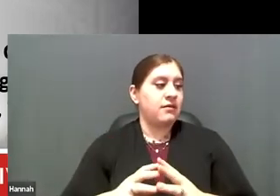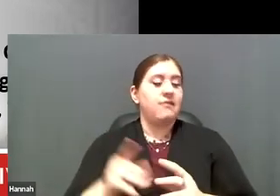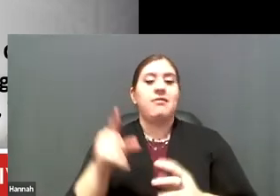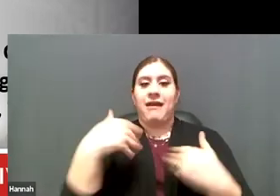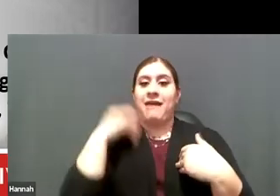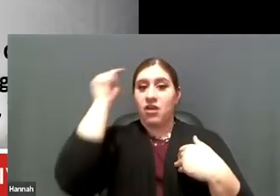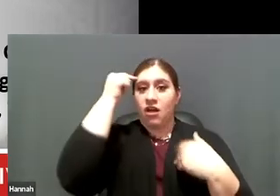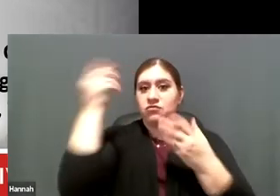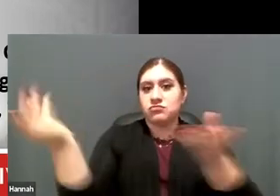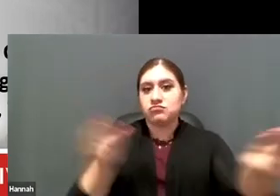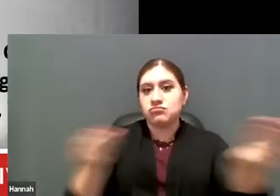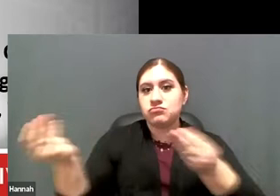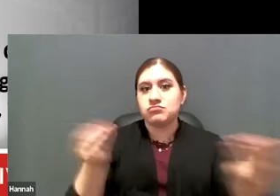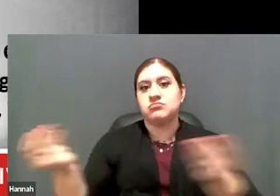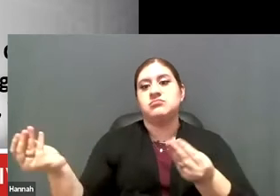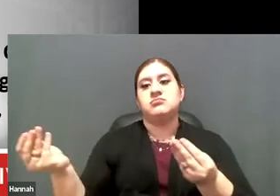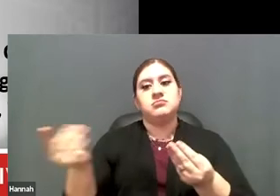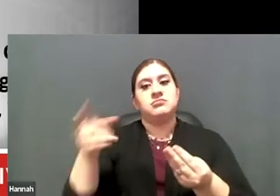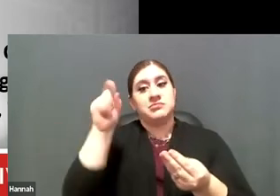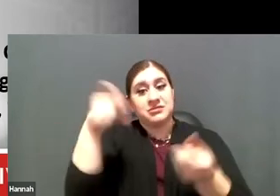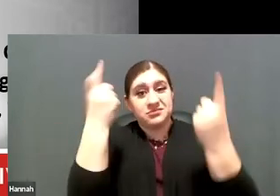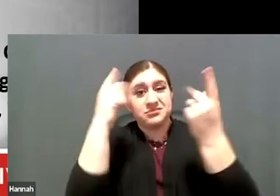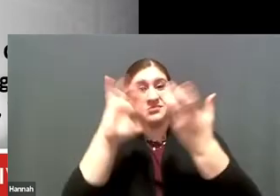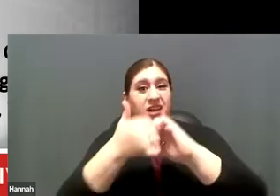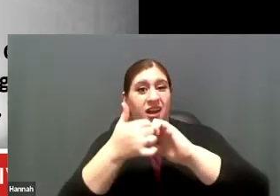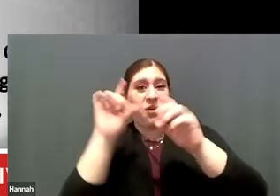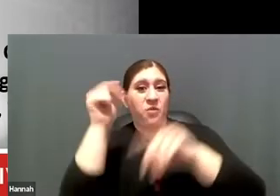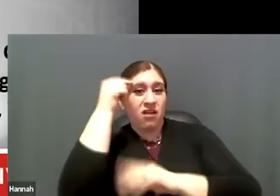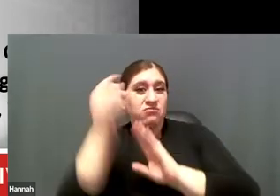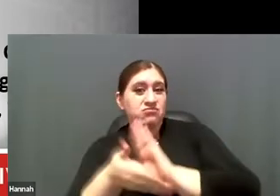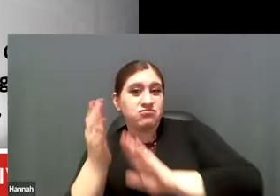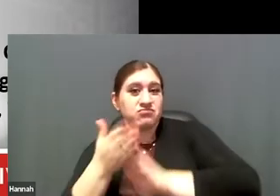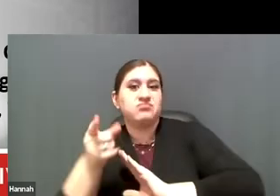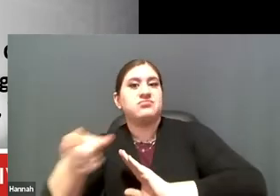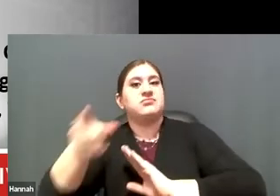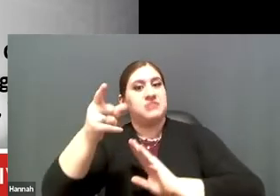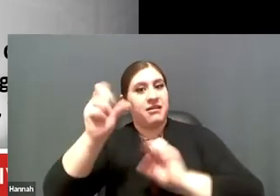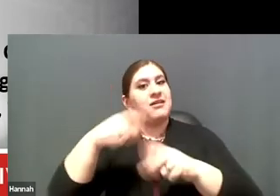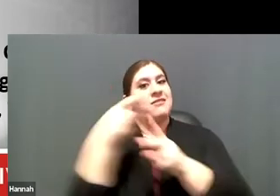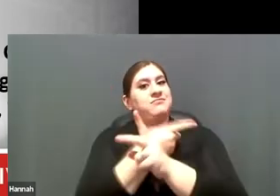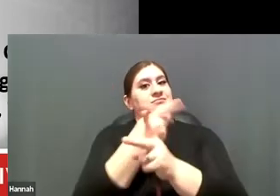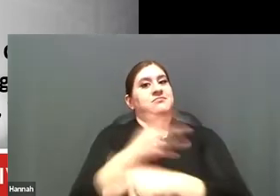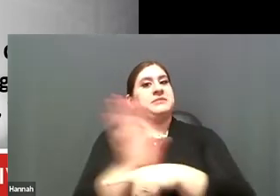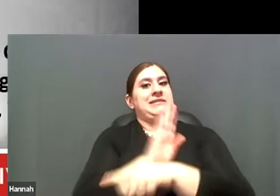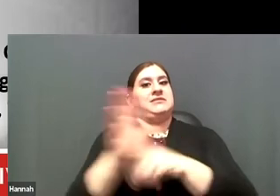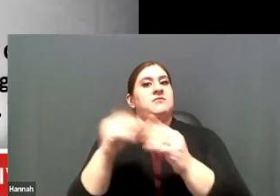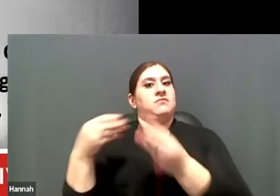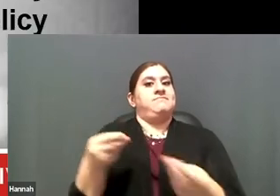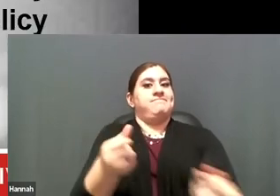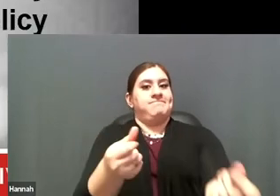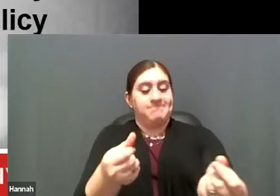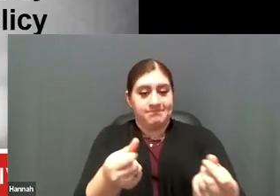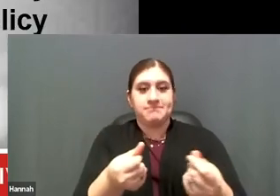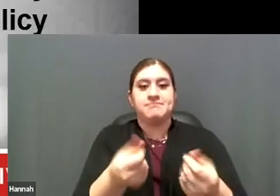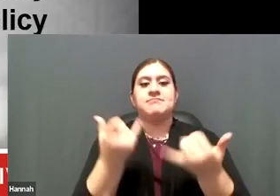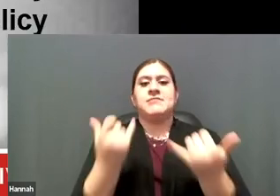government liaisons that need to understand how government functions so that they can take care of business. And then